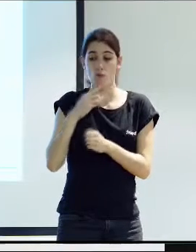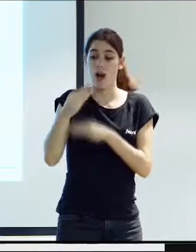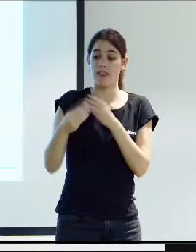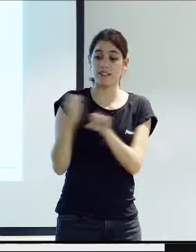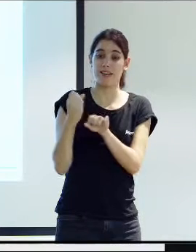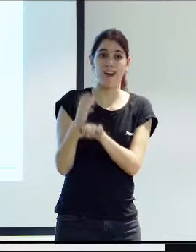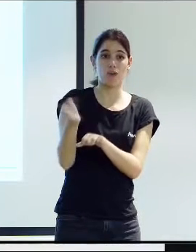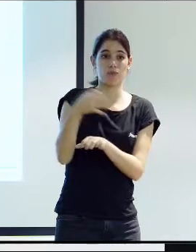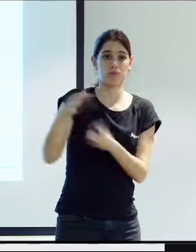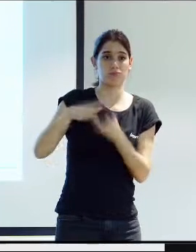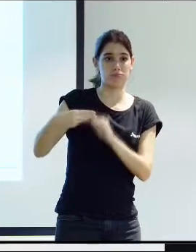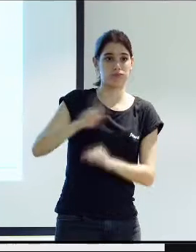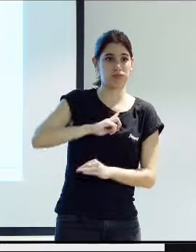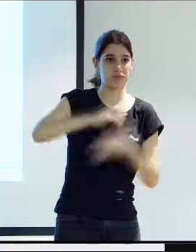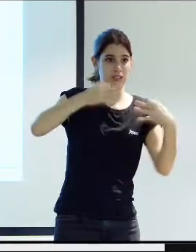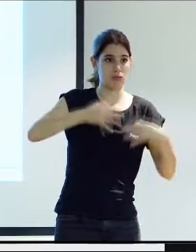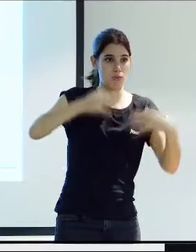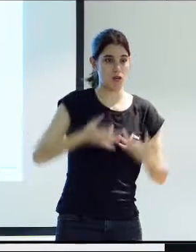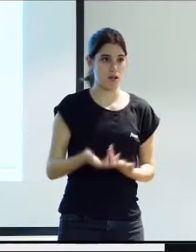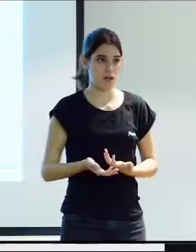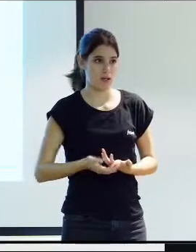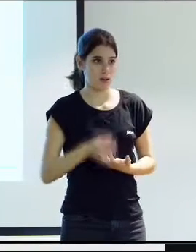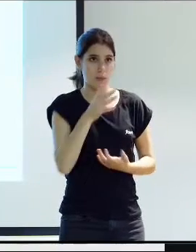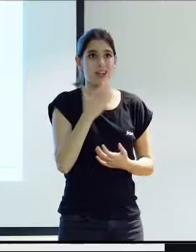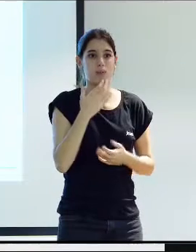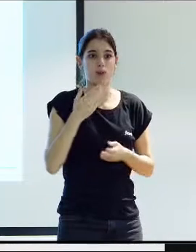all of this will help our personal assistant